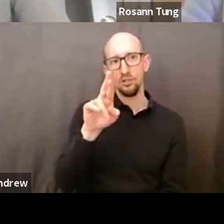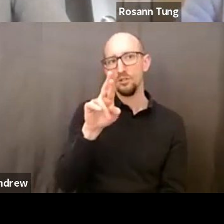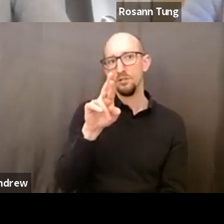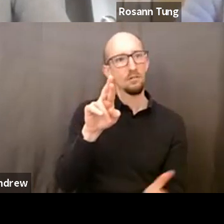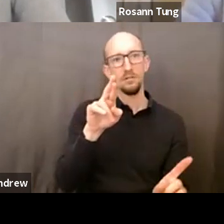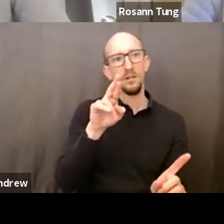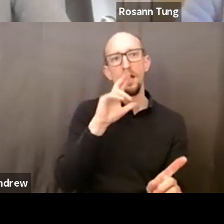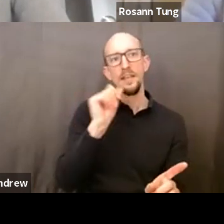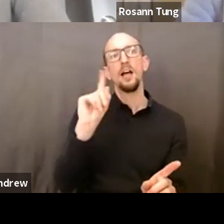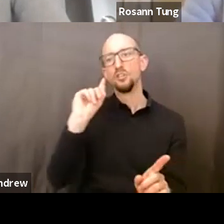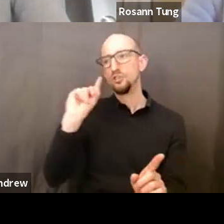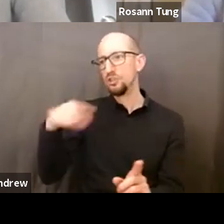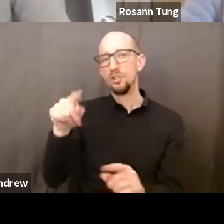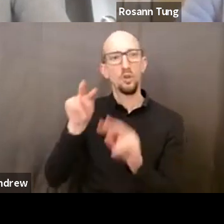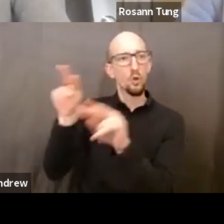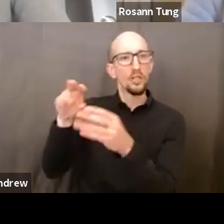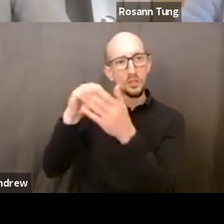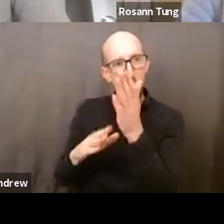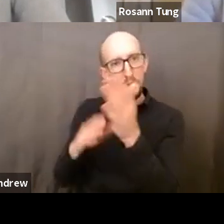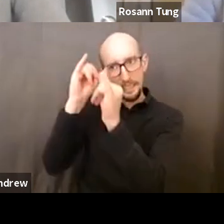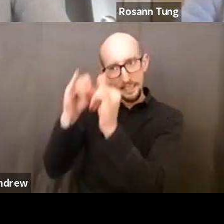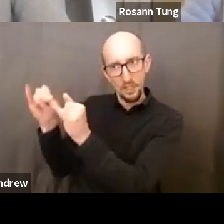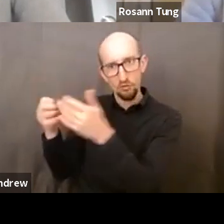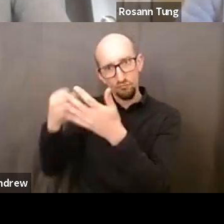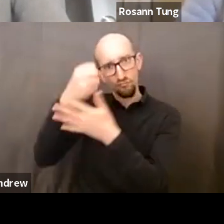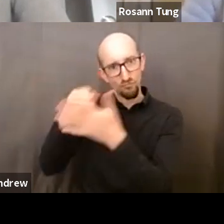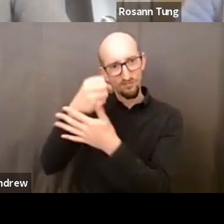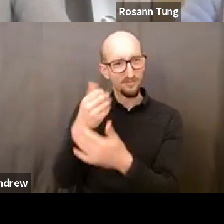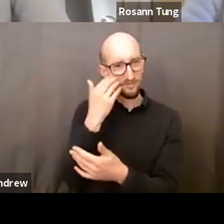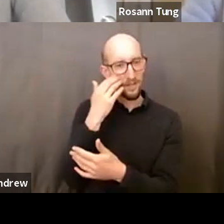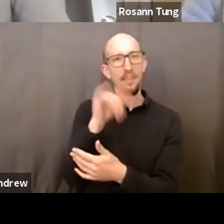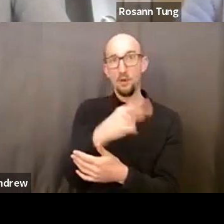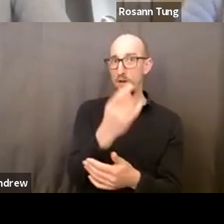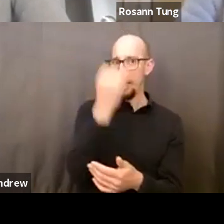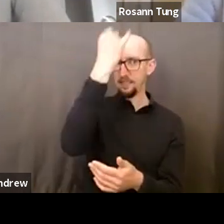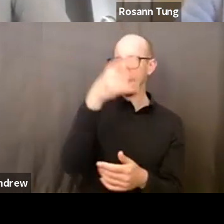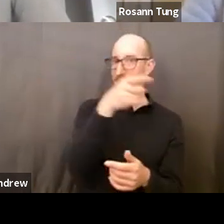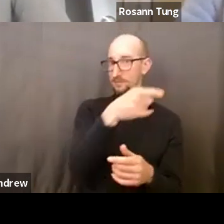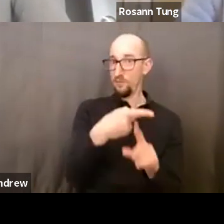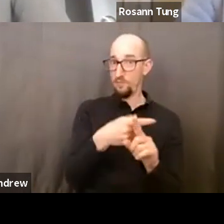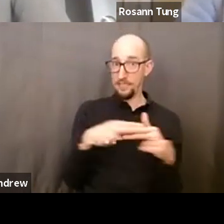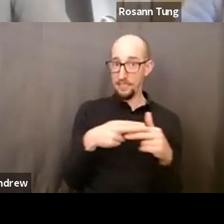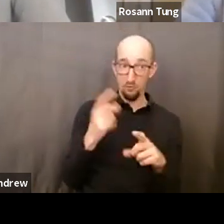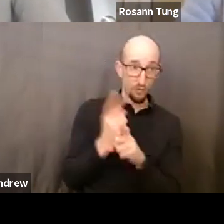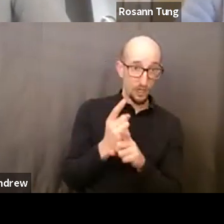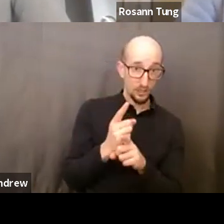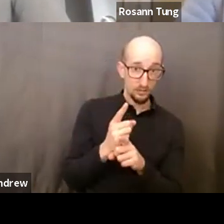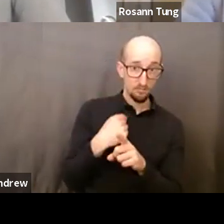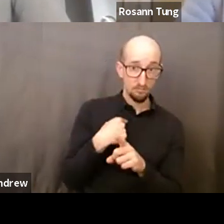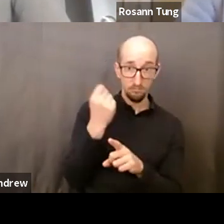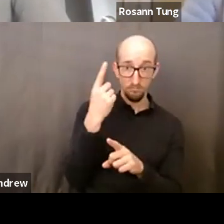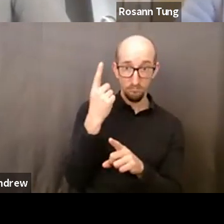ranking students. That was one of the suggestions in the slide, correct? I